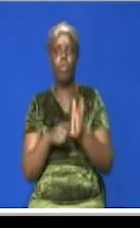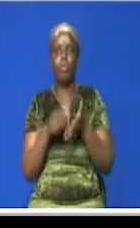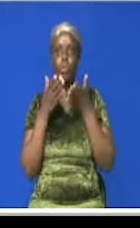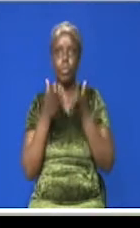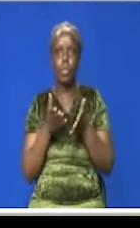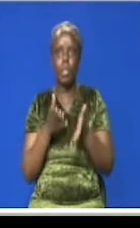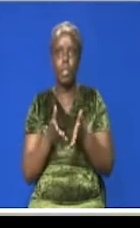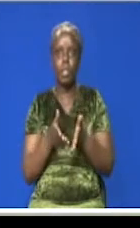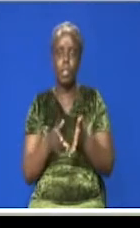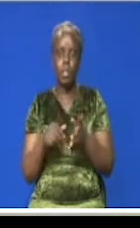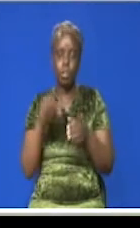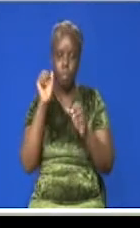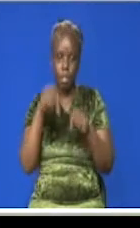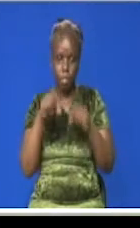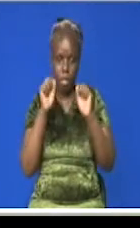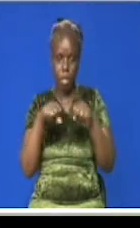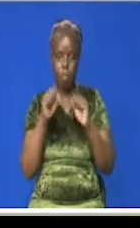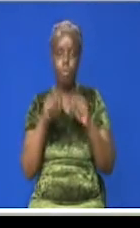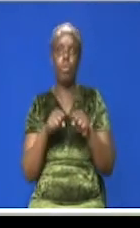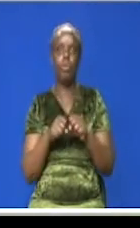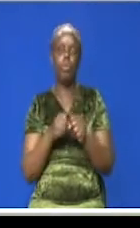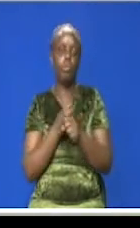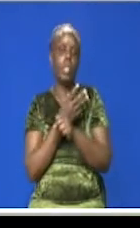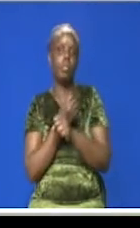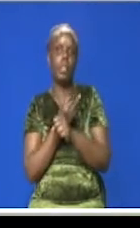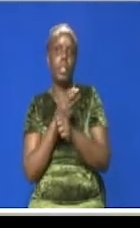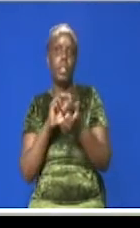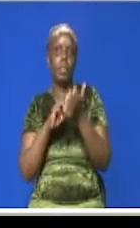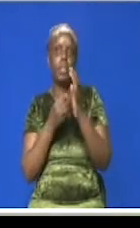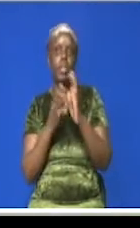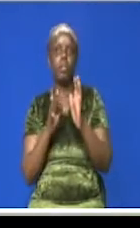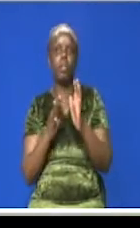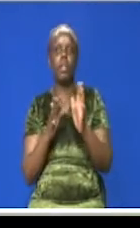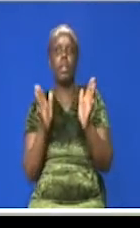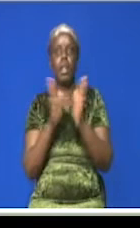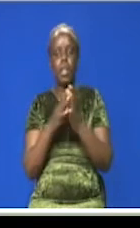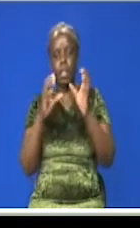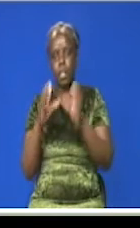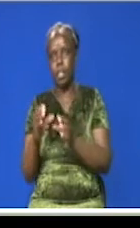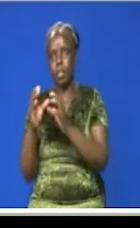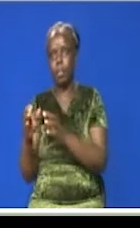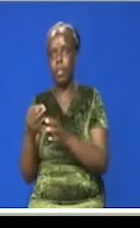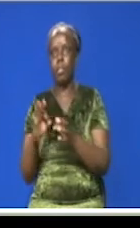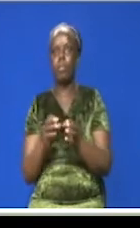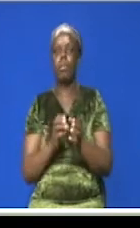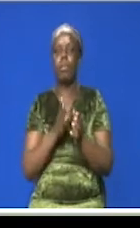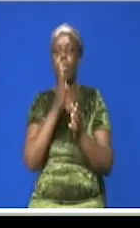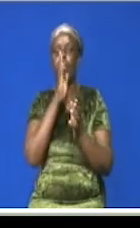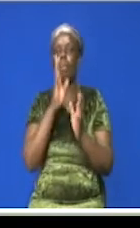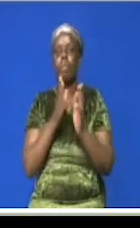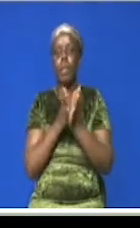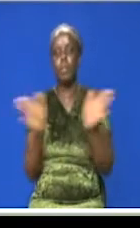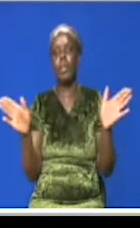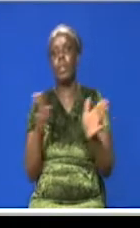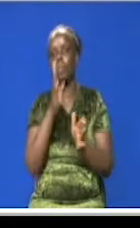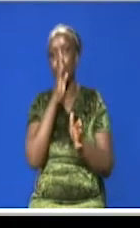lesson, you should be able to explain the meaning and categories of public